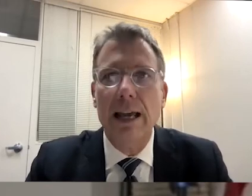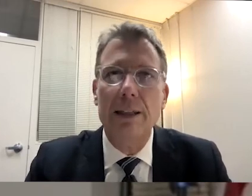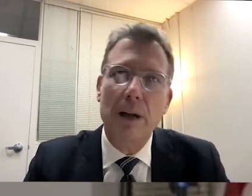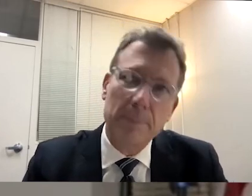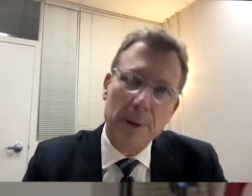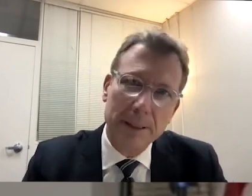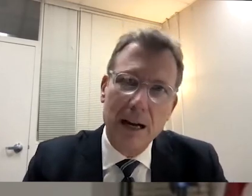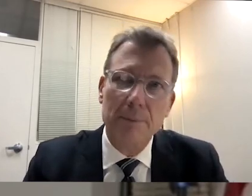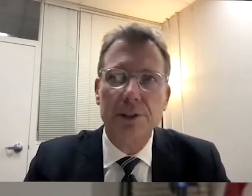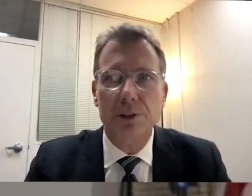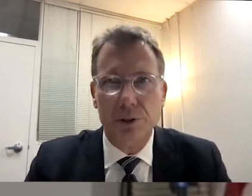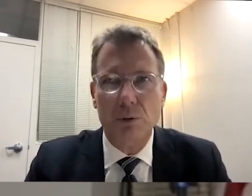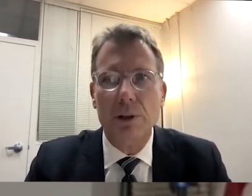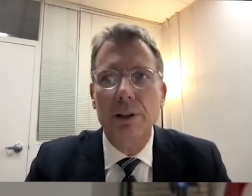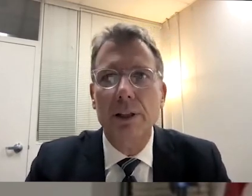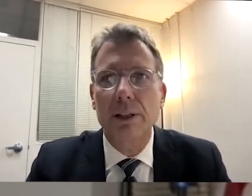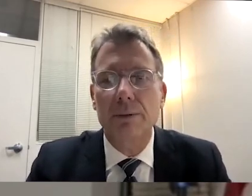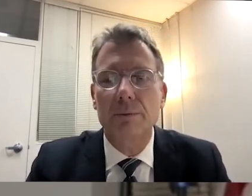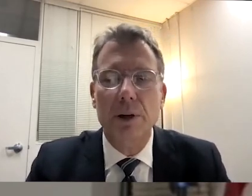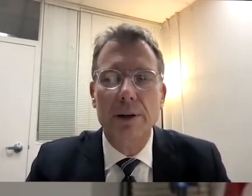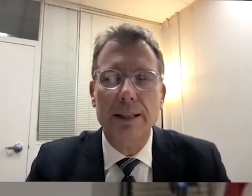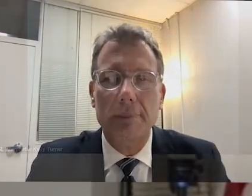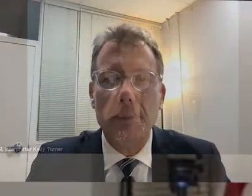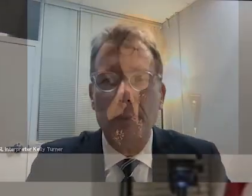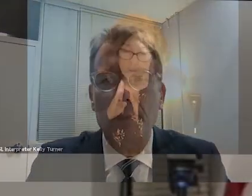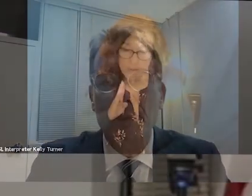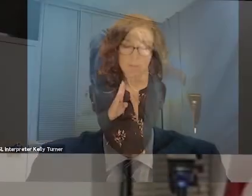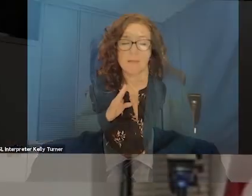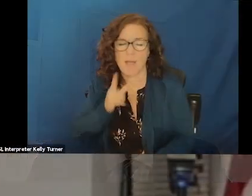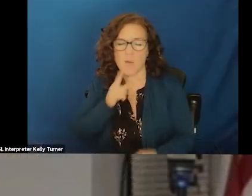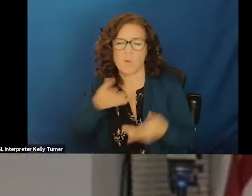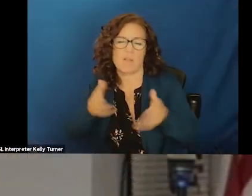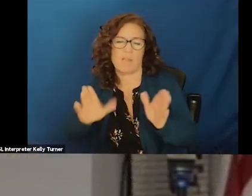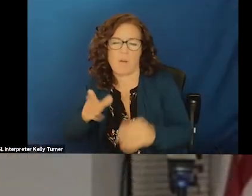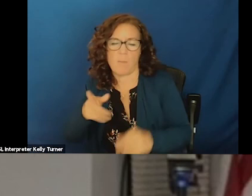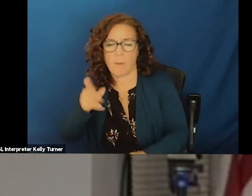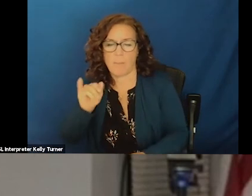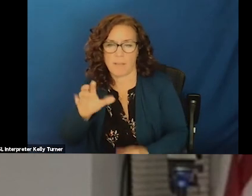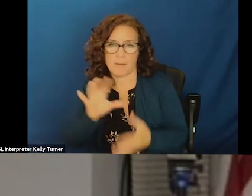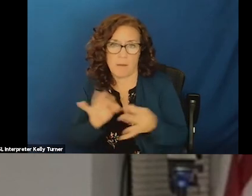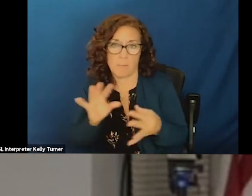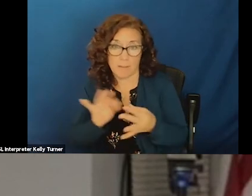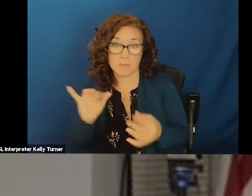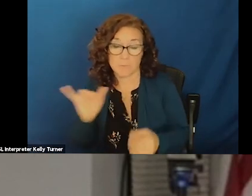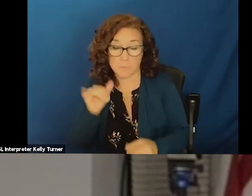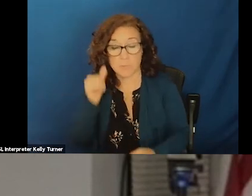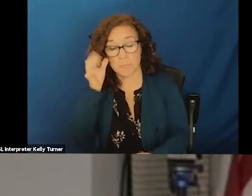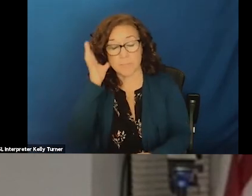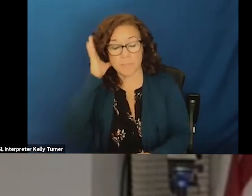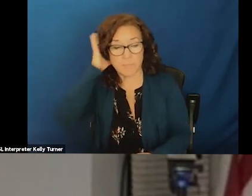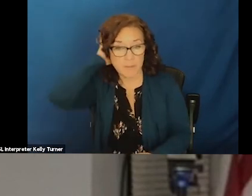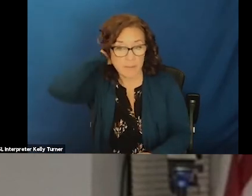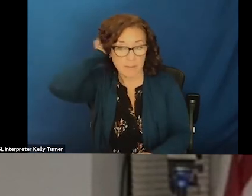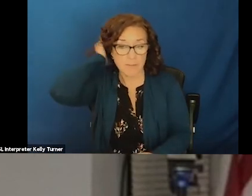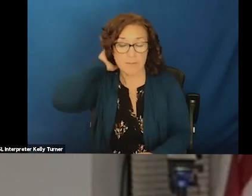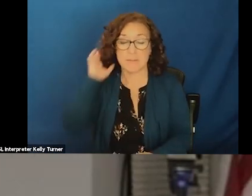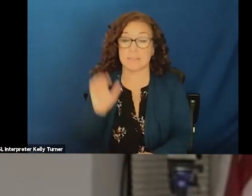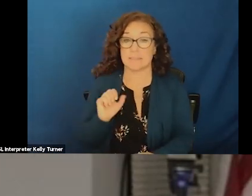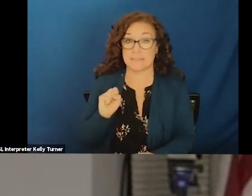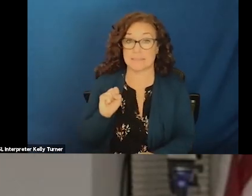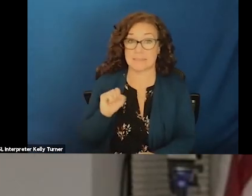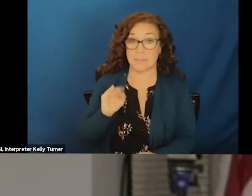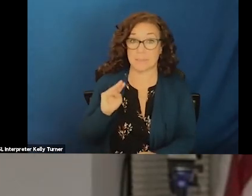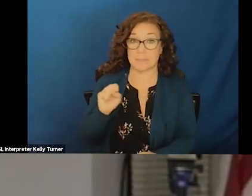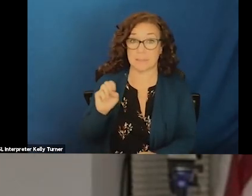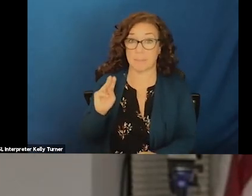board, and then we'll have public comments and so on regarding that. Thank you. And I would just add to that as well. So thank you for that. But